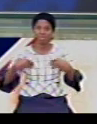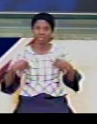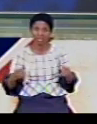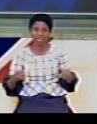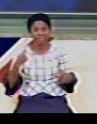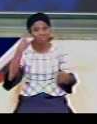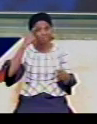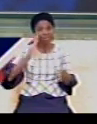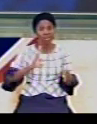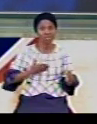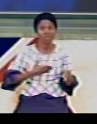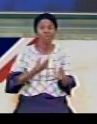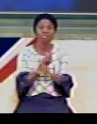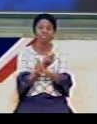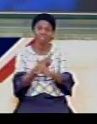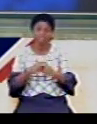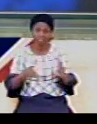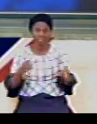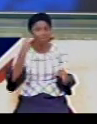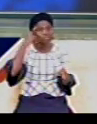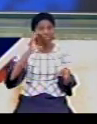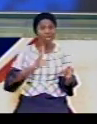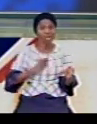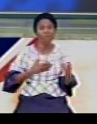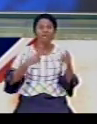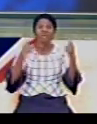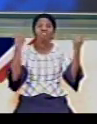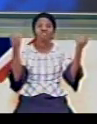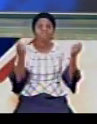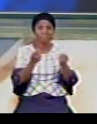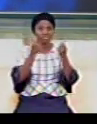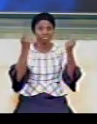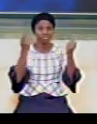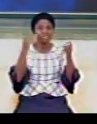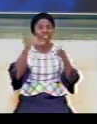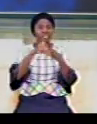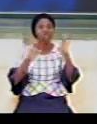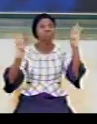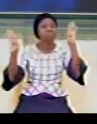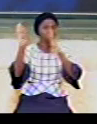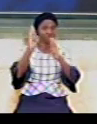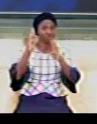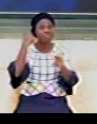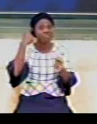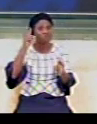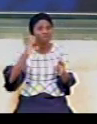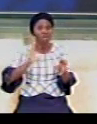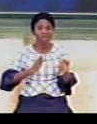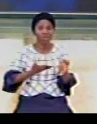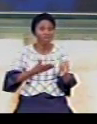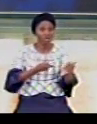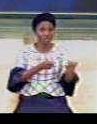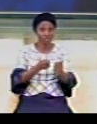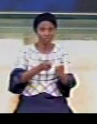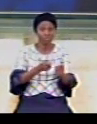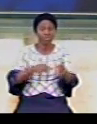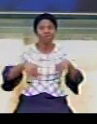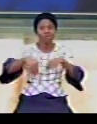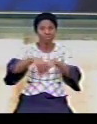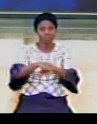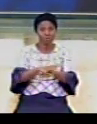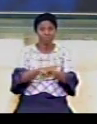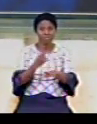our deliverance, for our victory in battle, for our dominion over